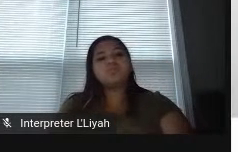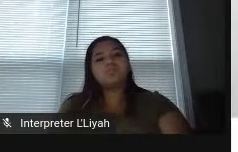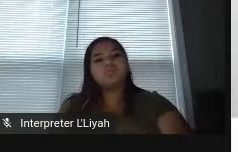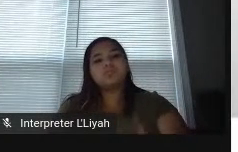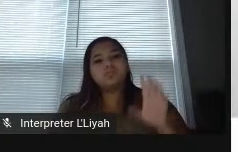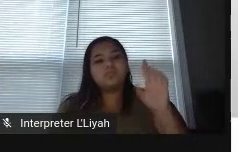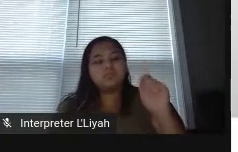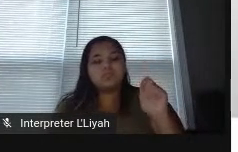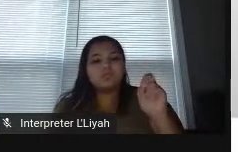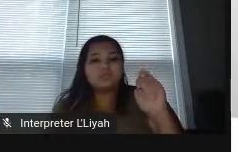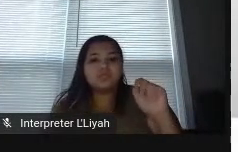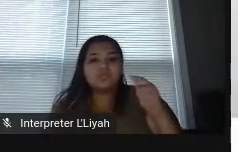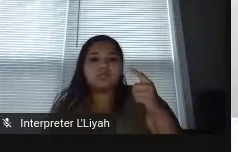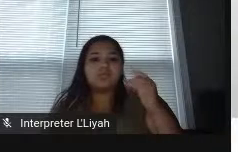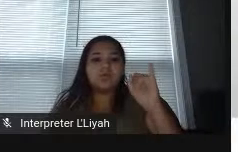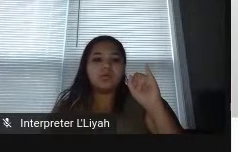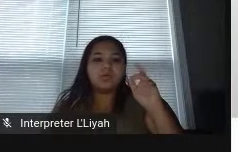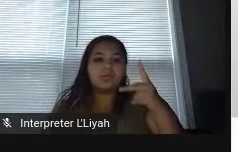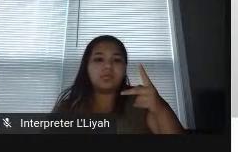Determining